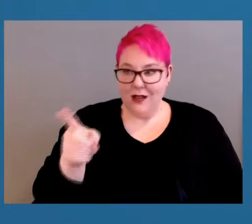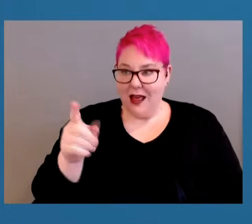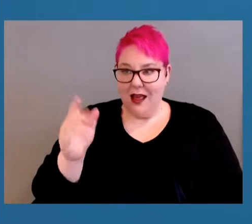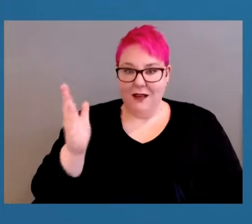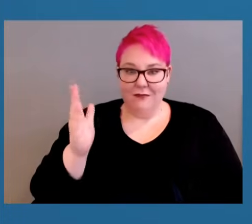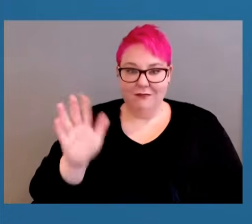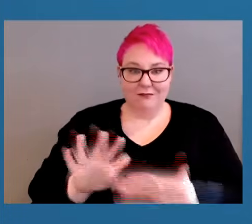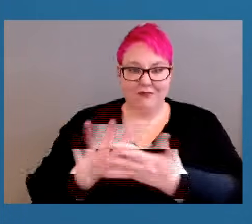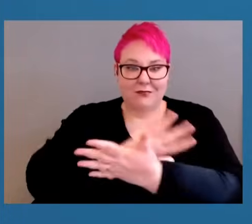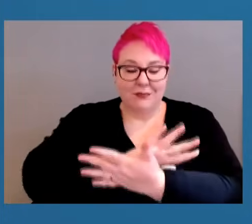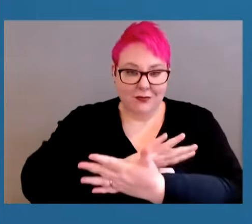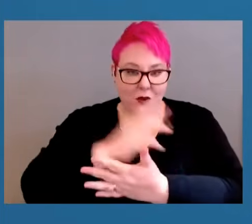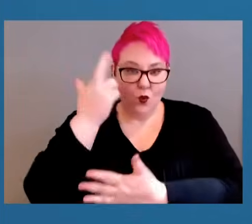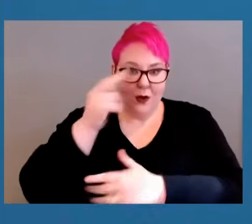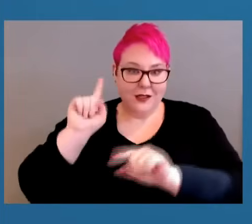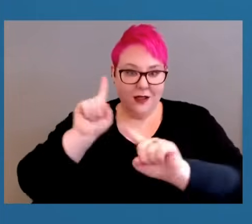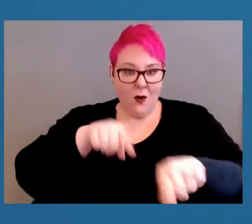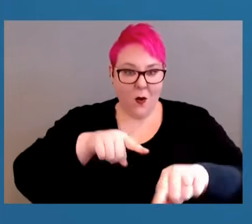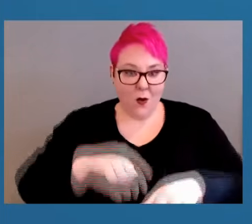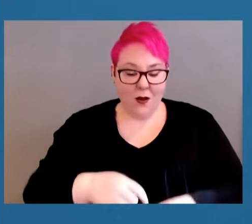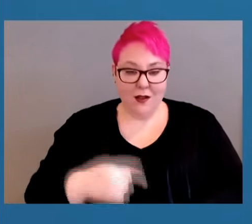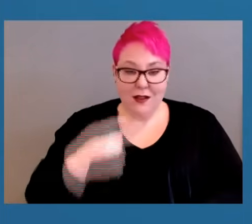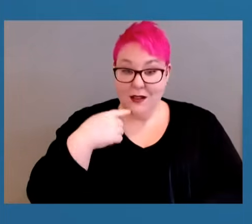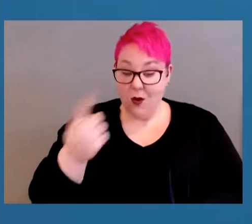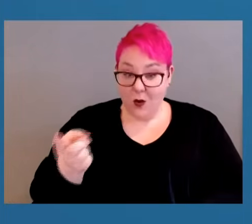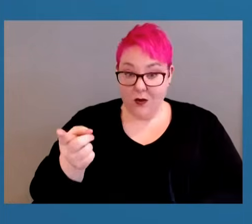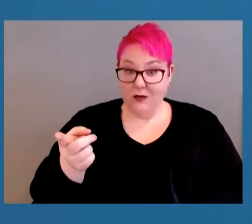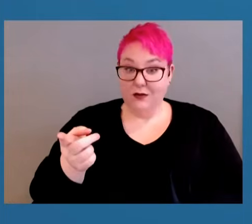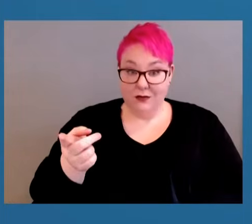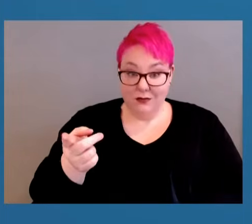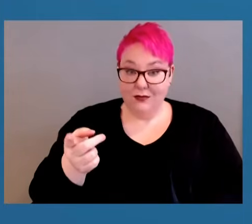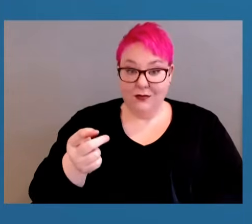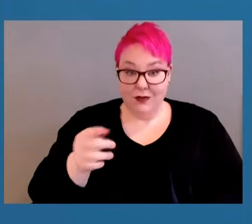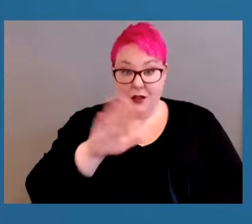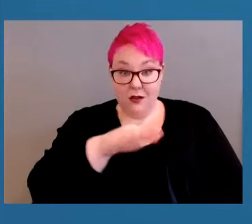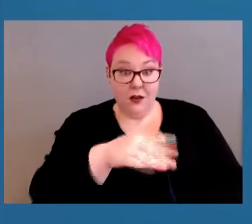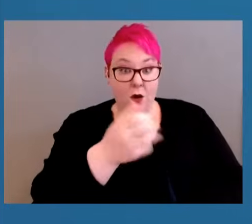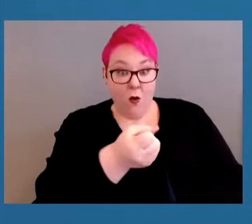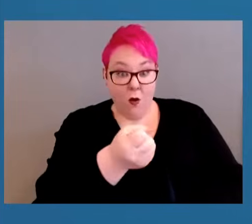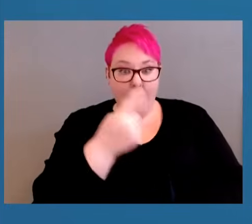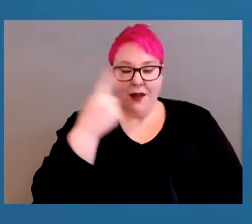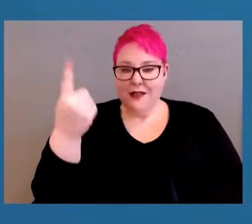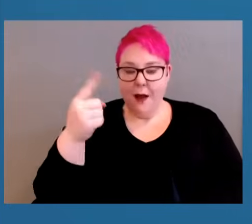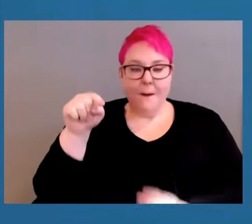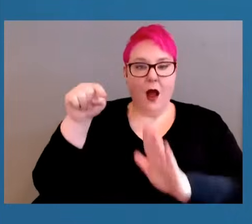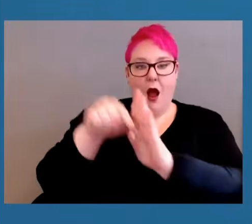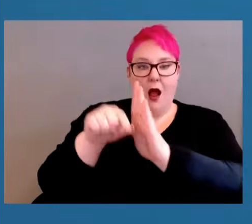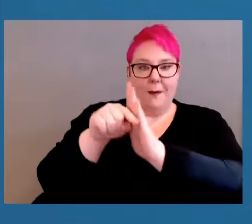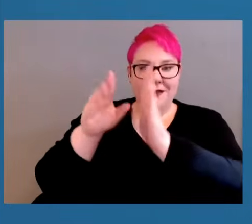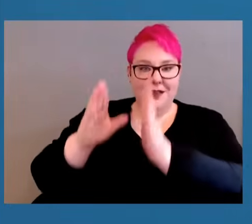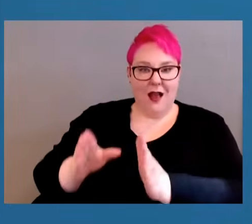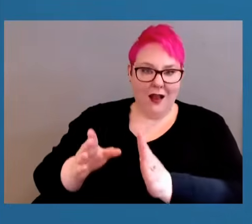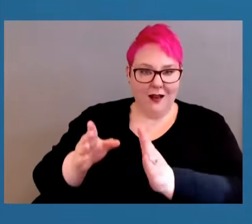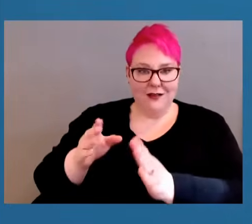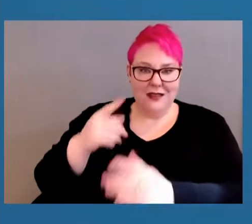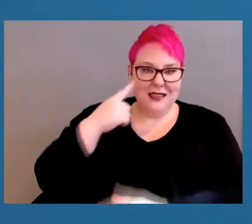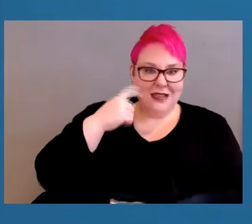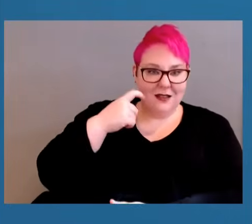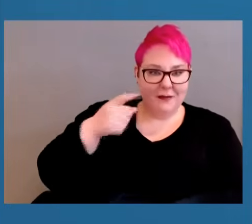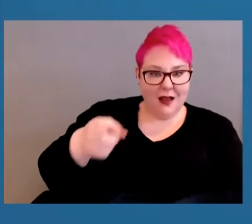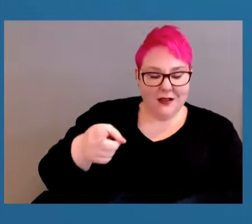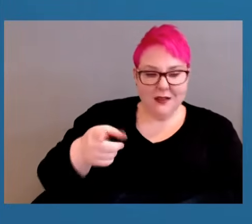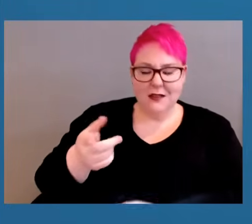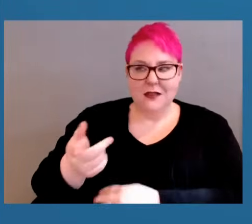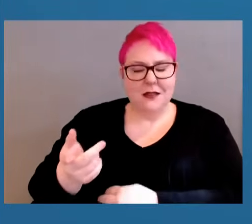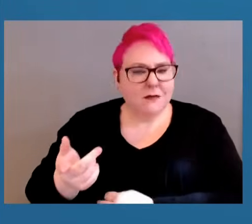the owners who were told, stay over here because there's someone who, homicide suspects are on the grounds, which was truly false.